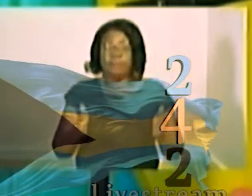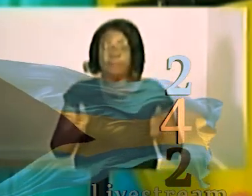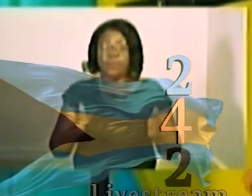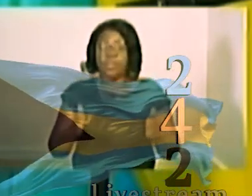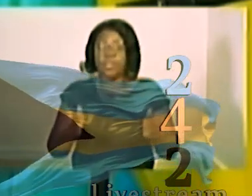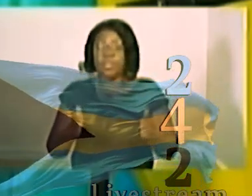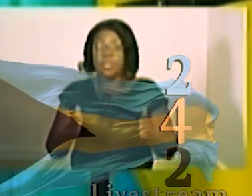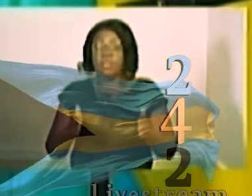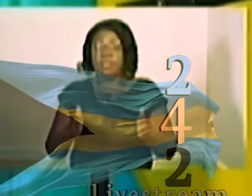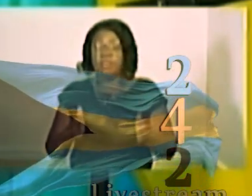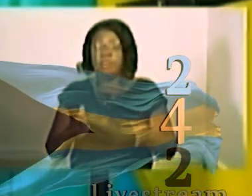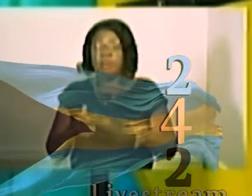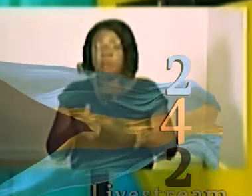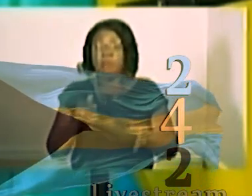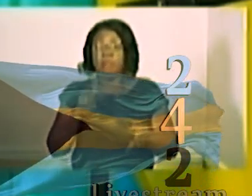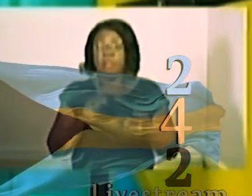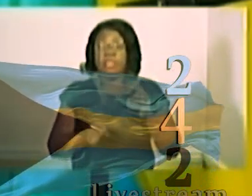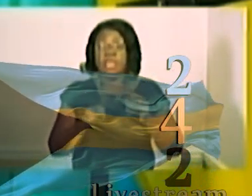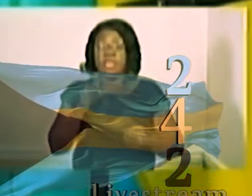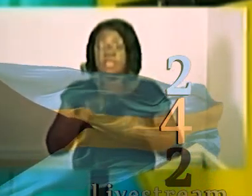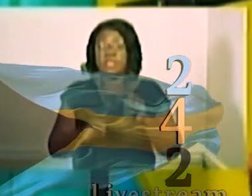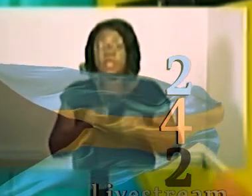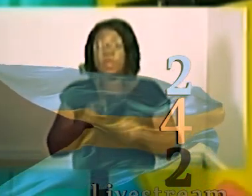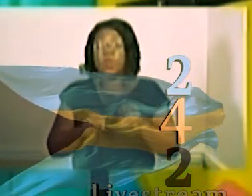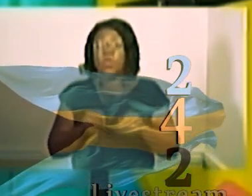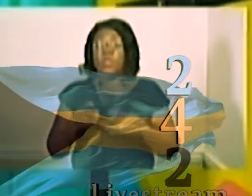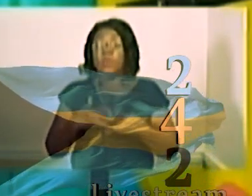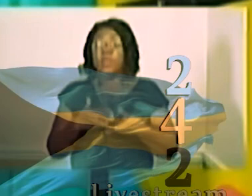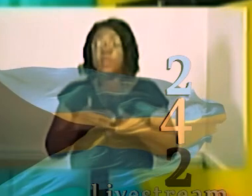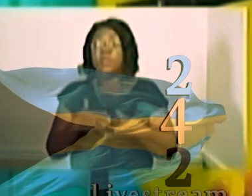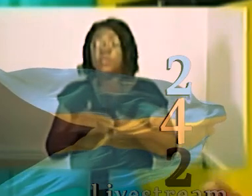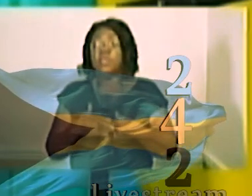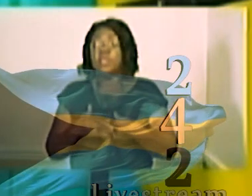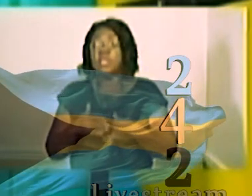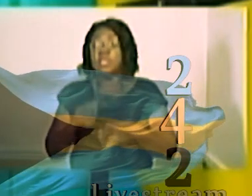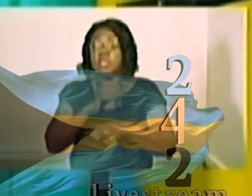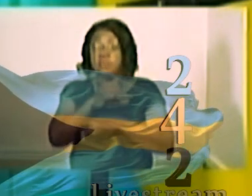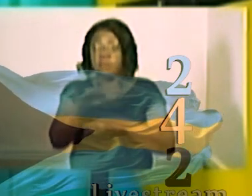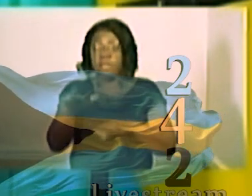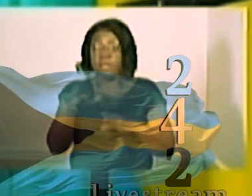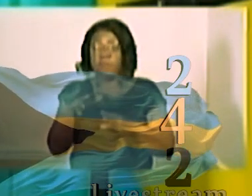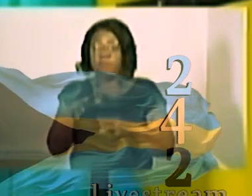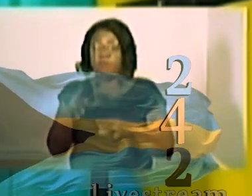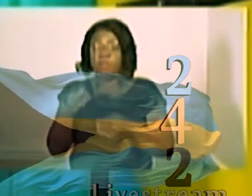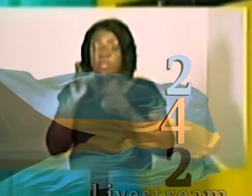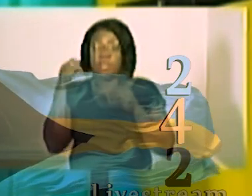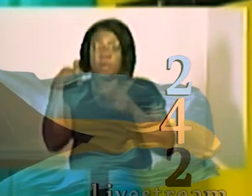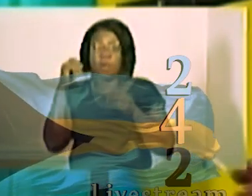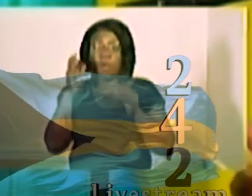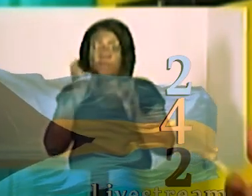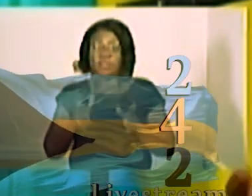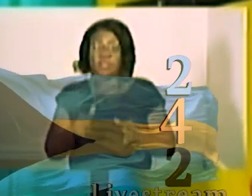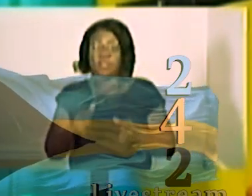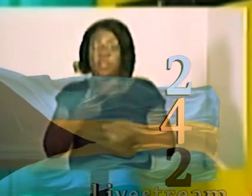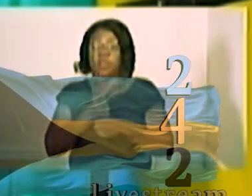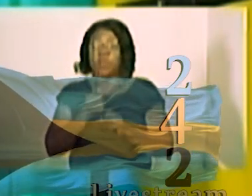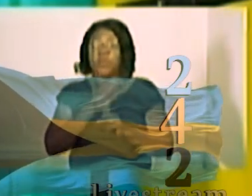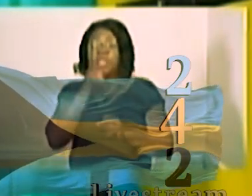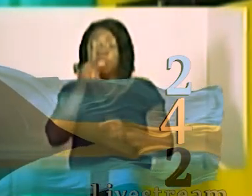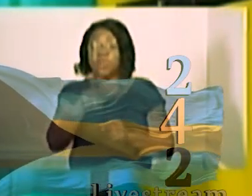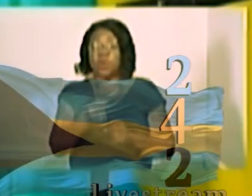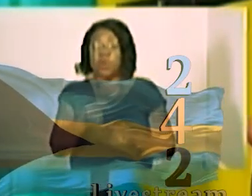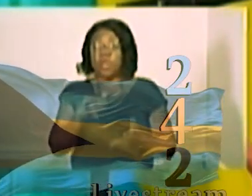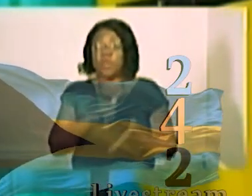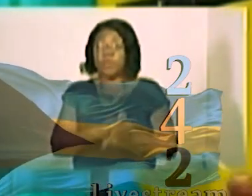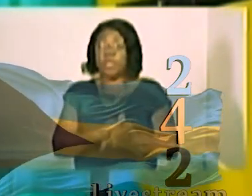an algorithm where they work closely with port surveillance officers to ensure that, you